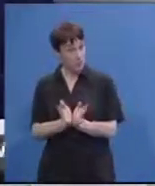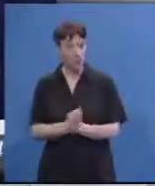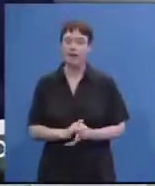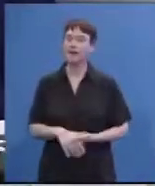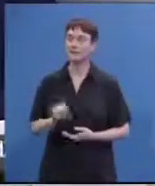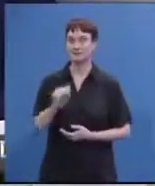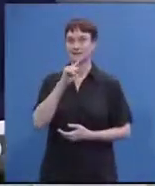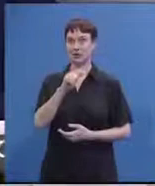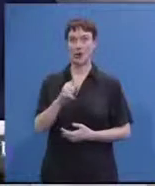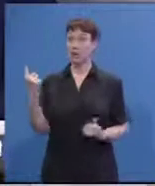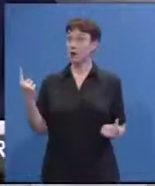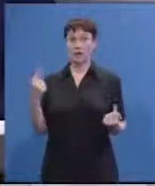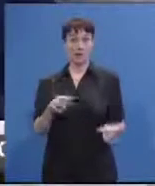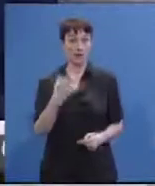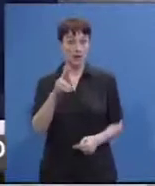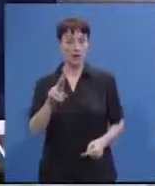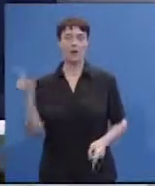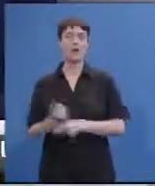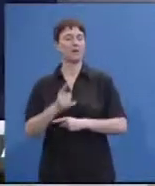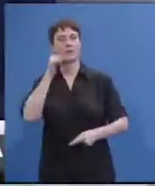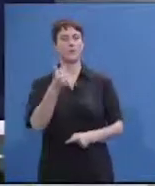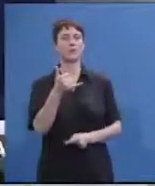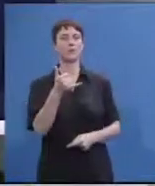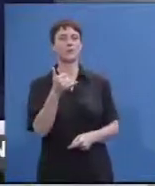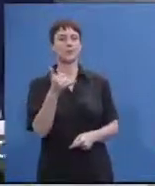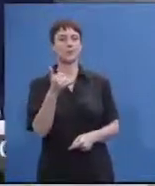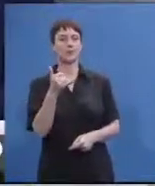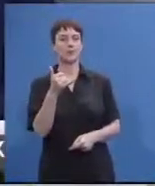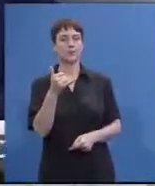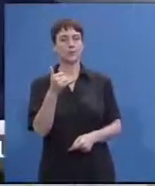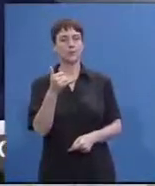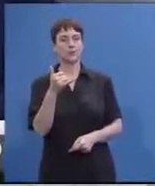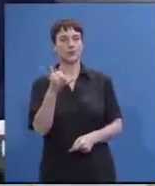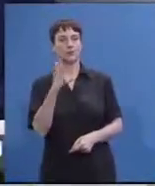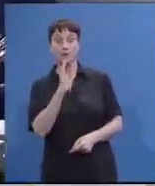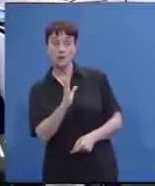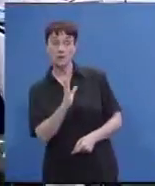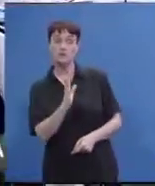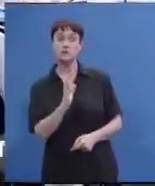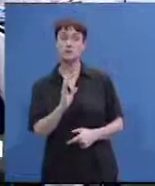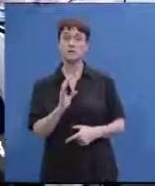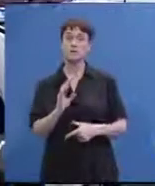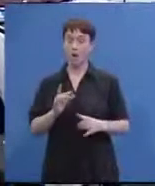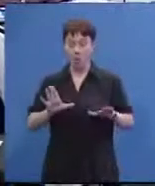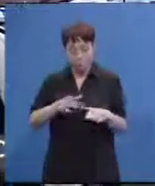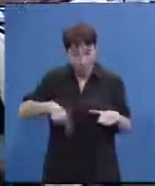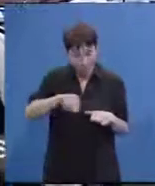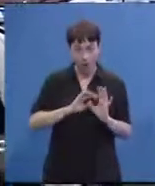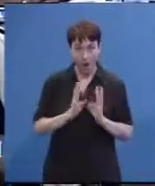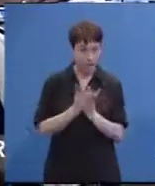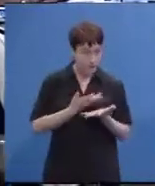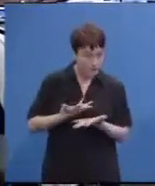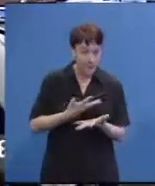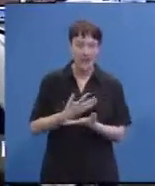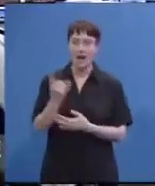If he can't come, he used to call and ask and wish us luck on the phone. We were all together sitting out there. But, you know, once we